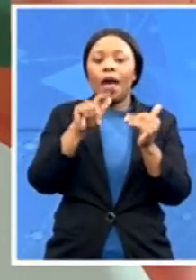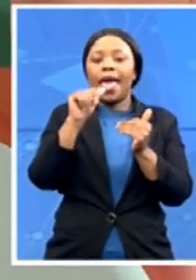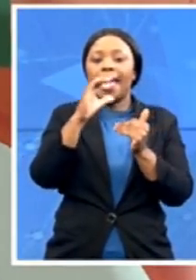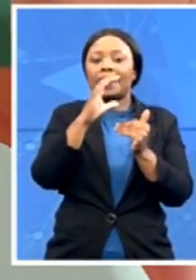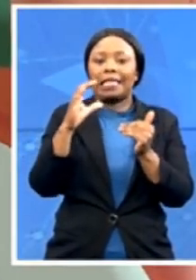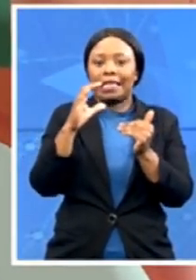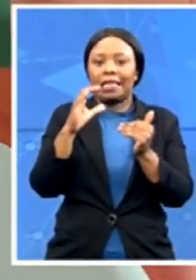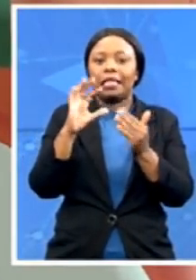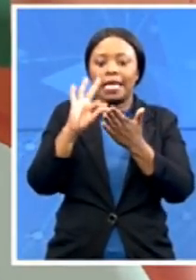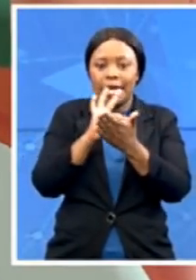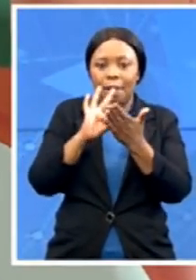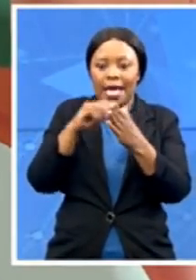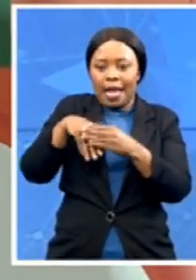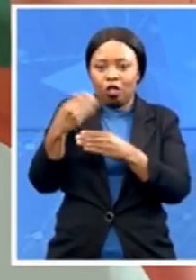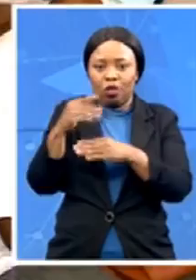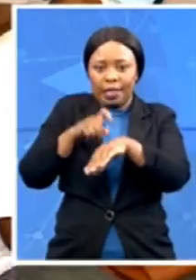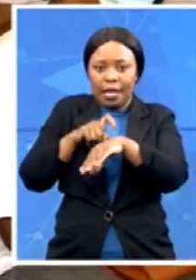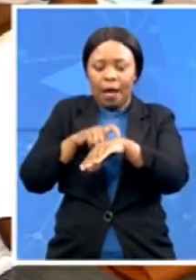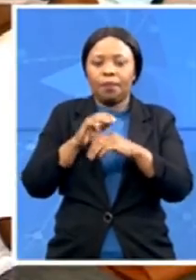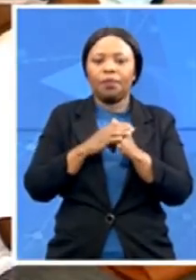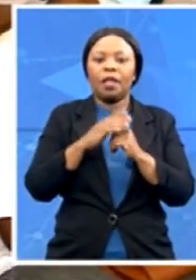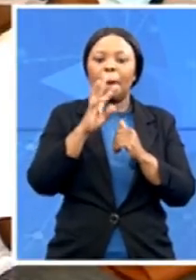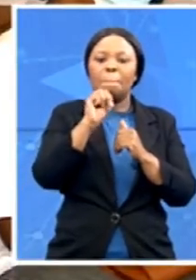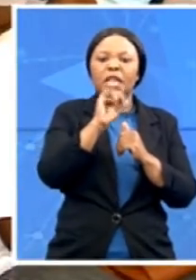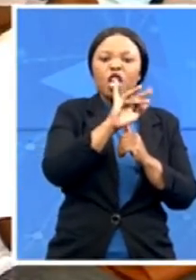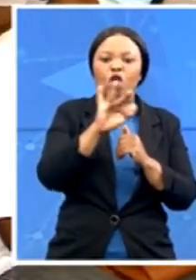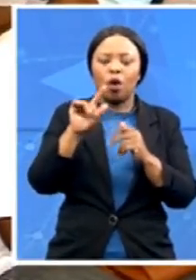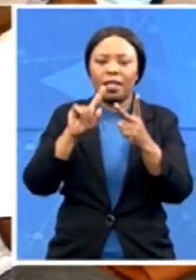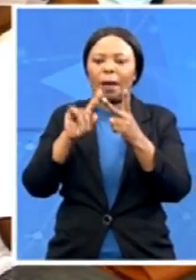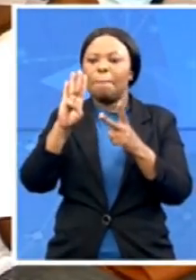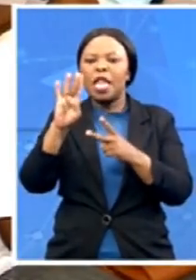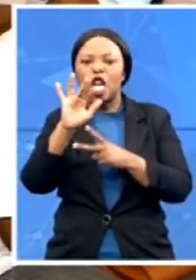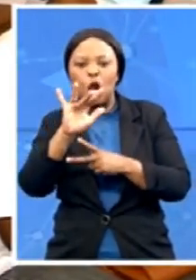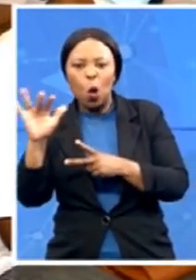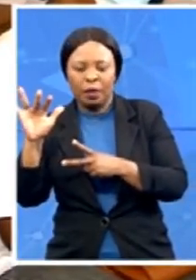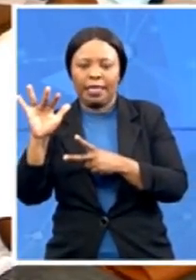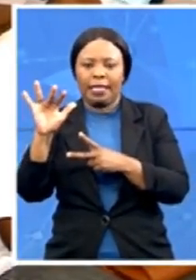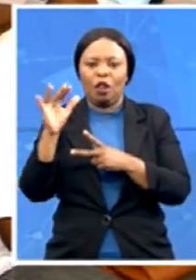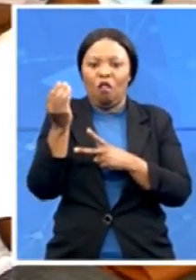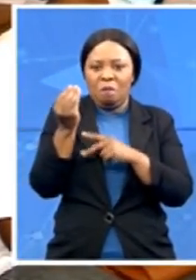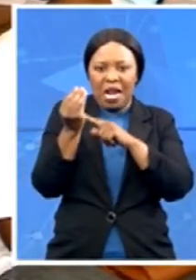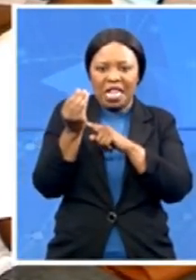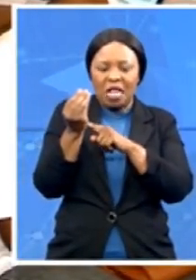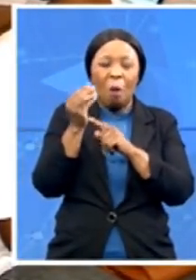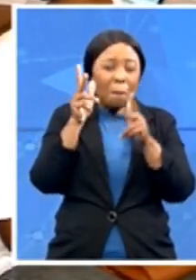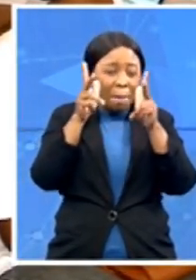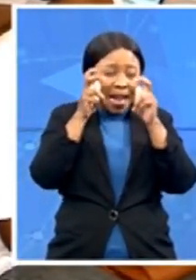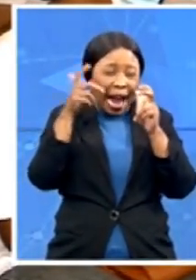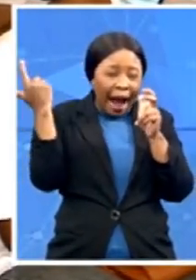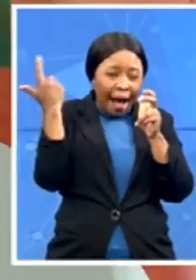These millions and billions of rands, mameleka, should have created